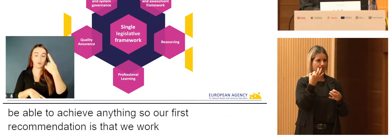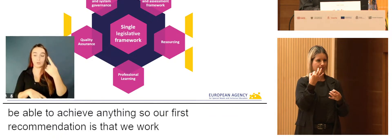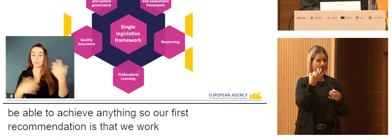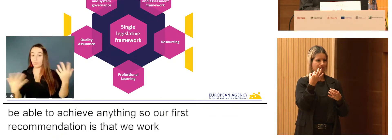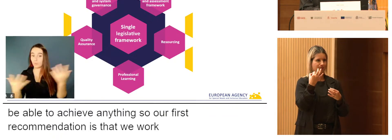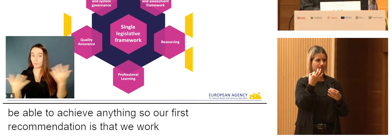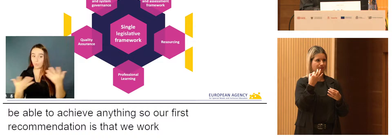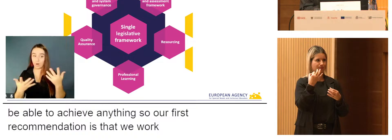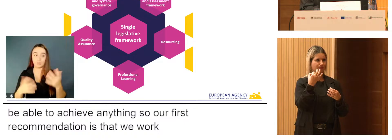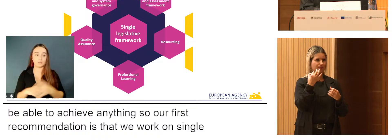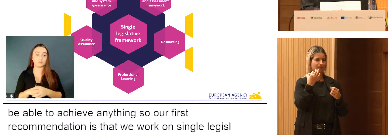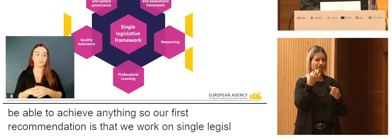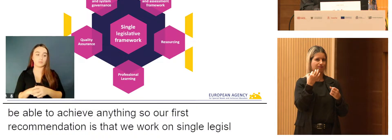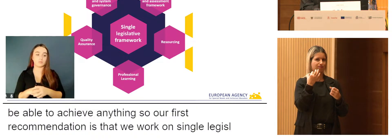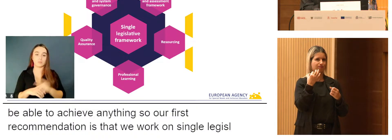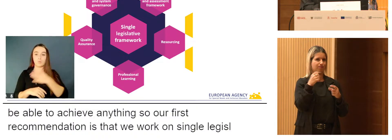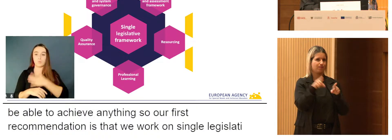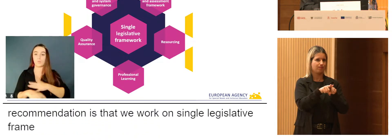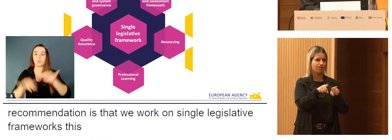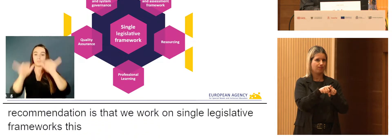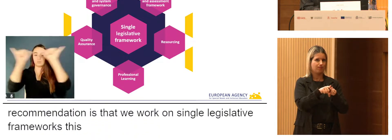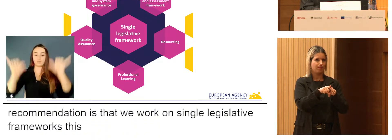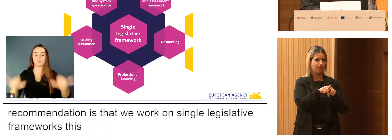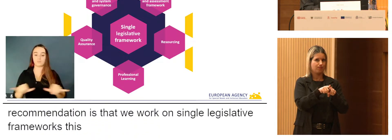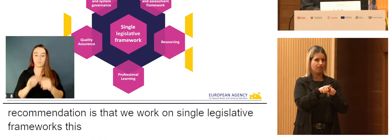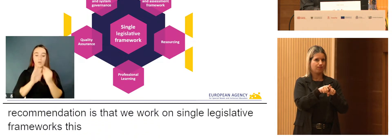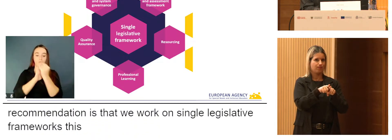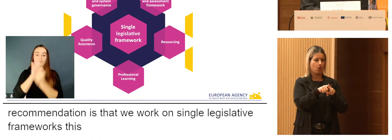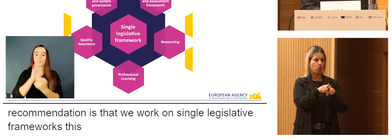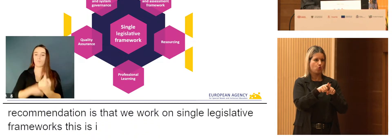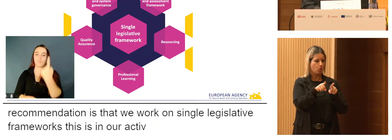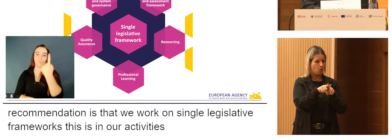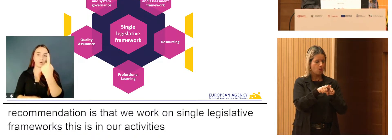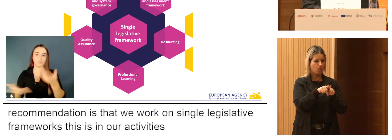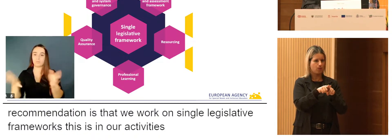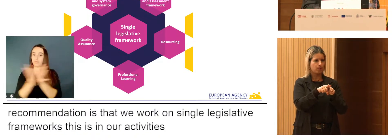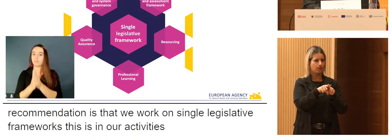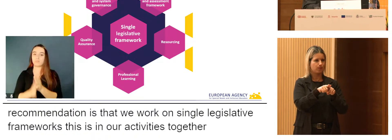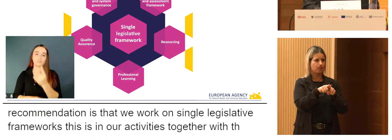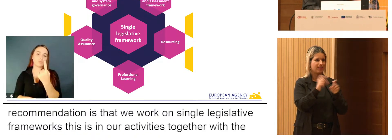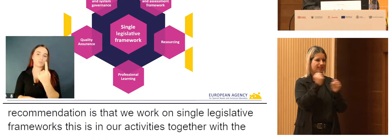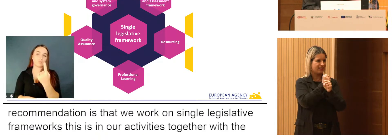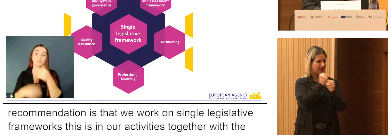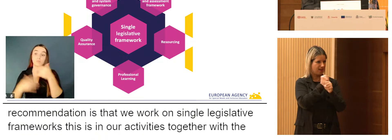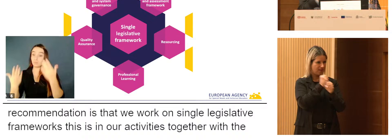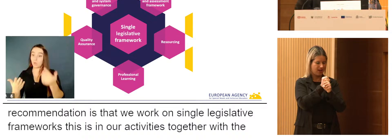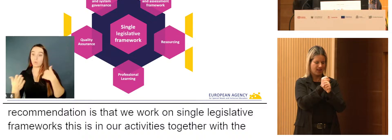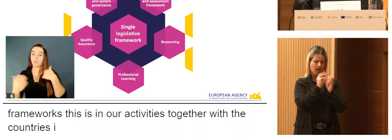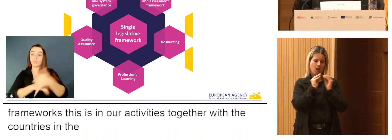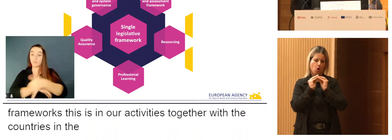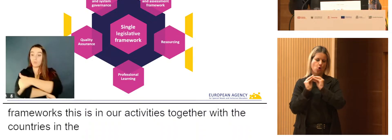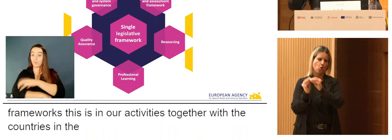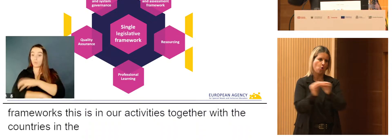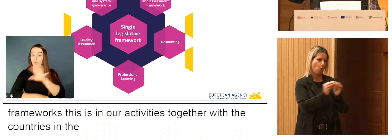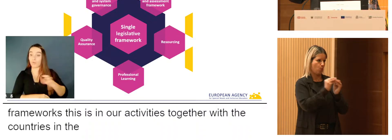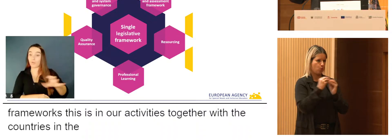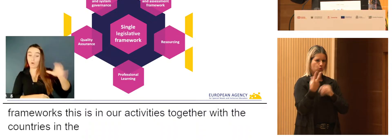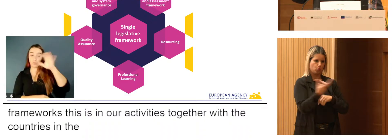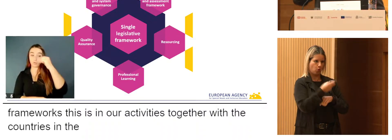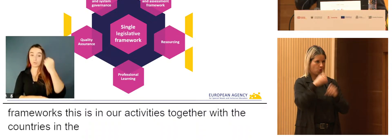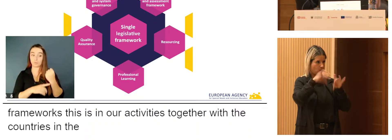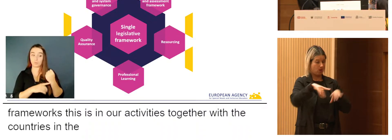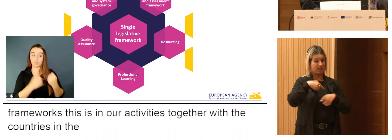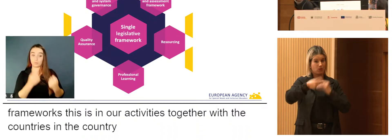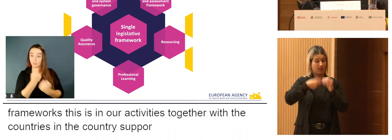legislative frameworks. This is in our activities together with the countries. In the country support, we are designing